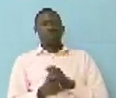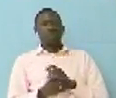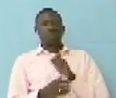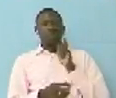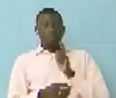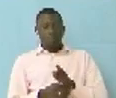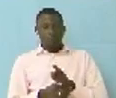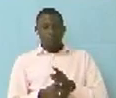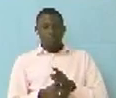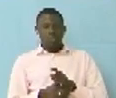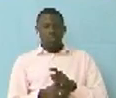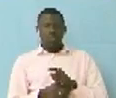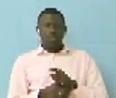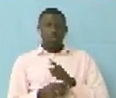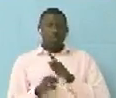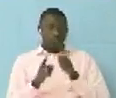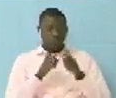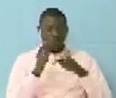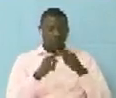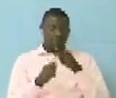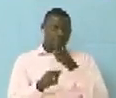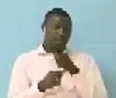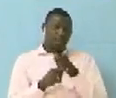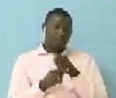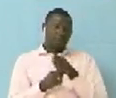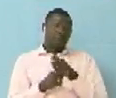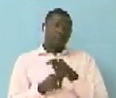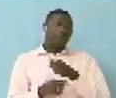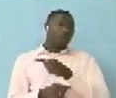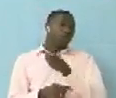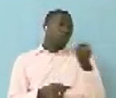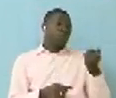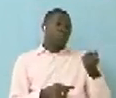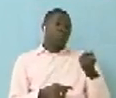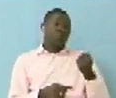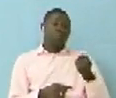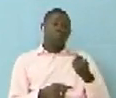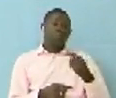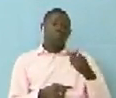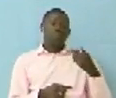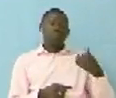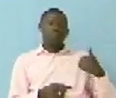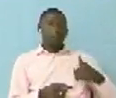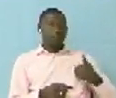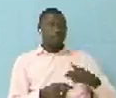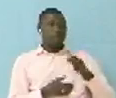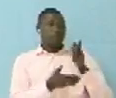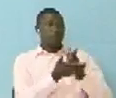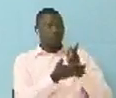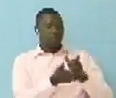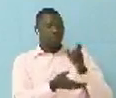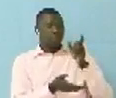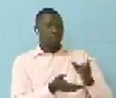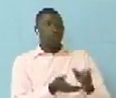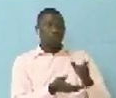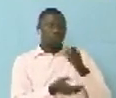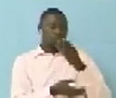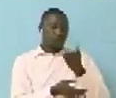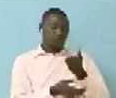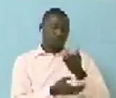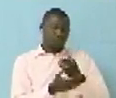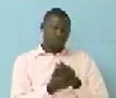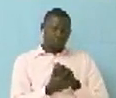But coming to that allegation by those witnesses,